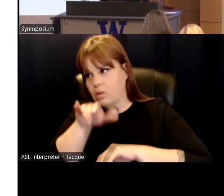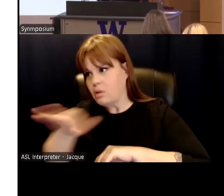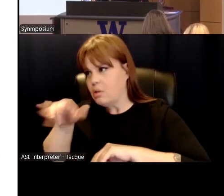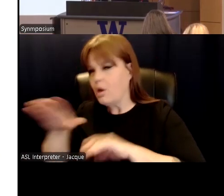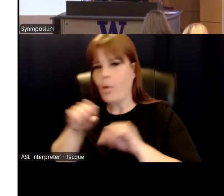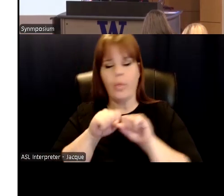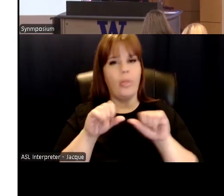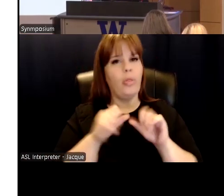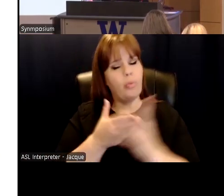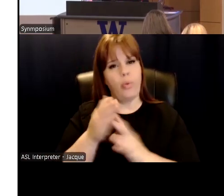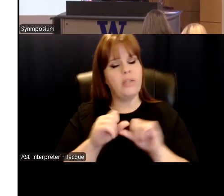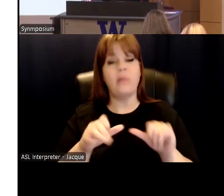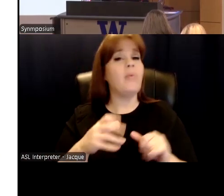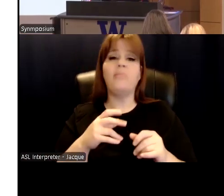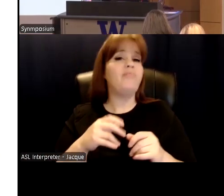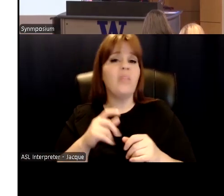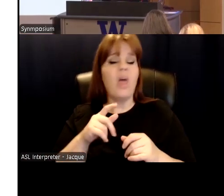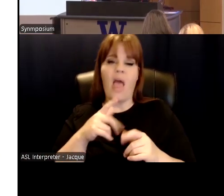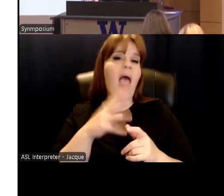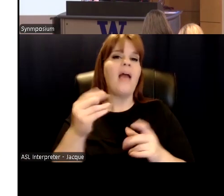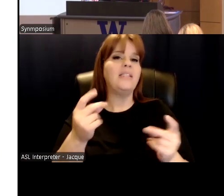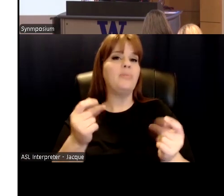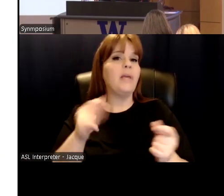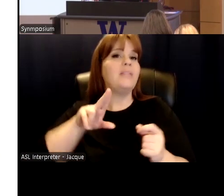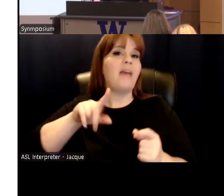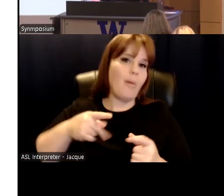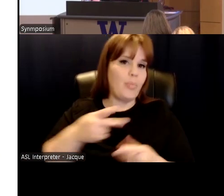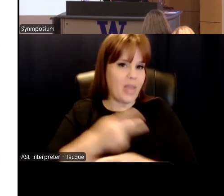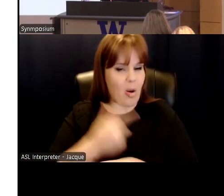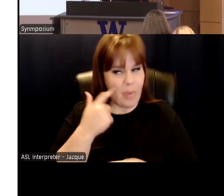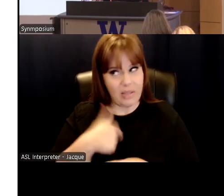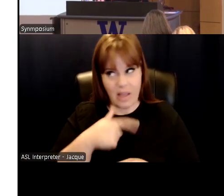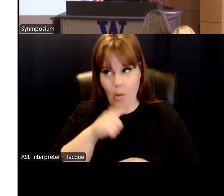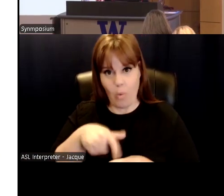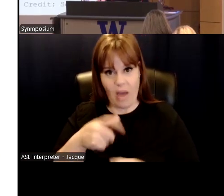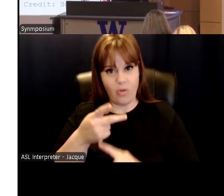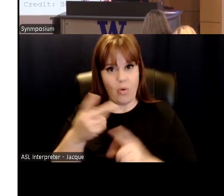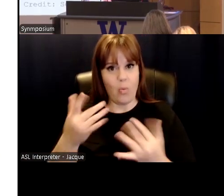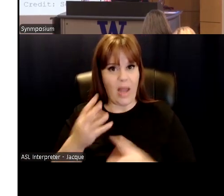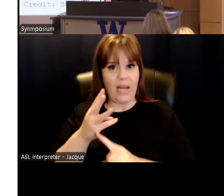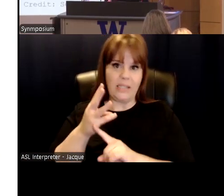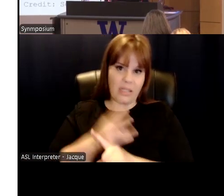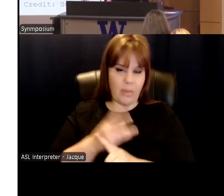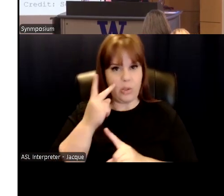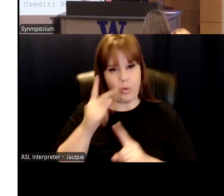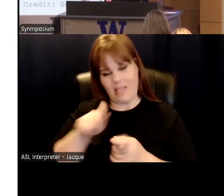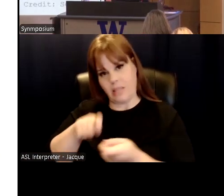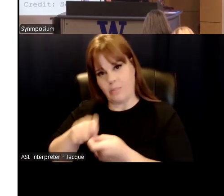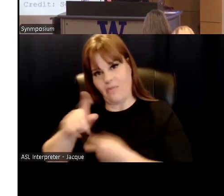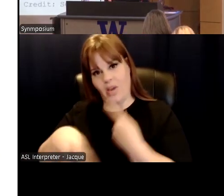care because they don't need to wait 6 months to see a gastroenterologist. And this has been really successful for our site.